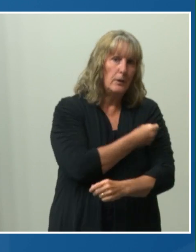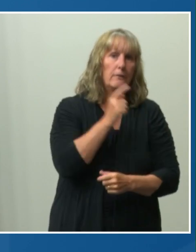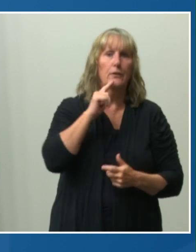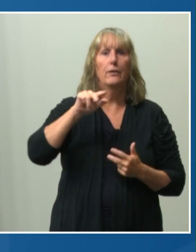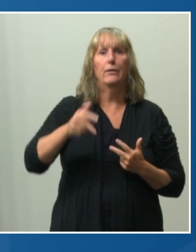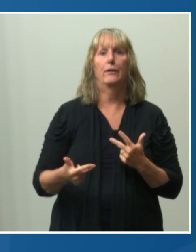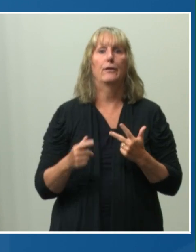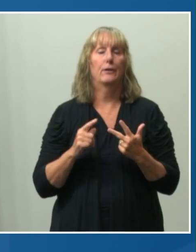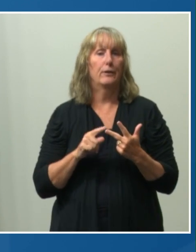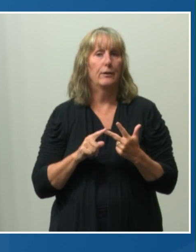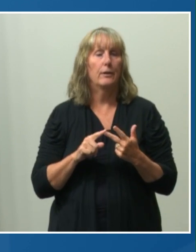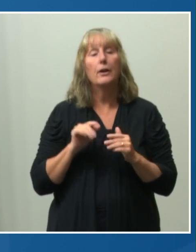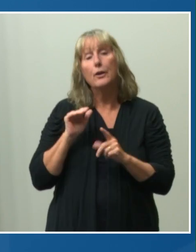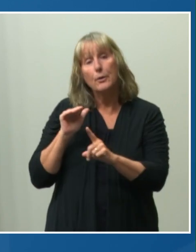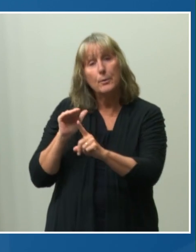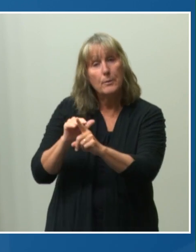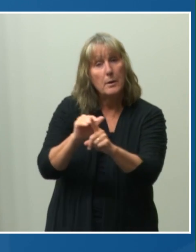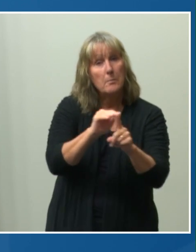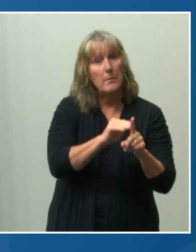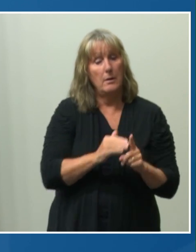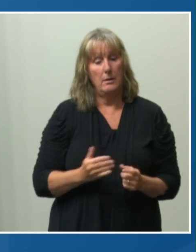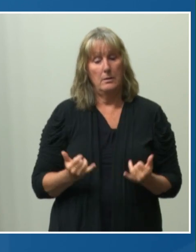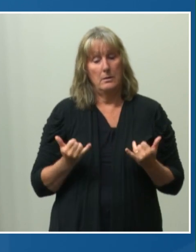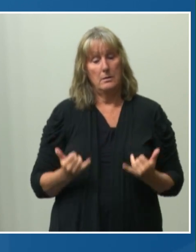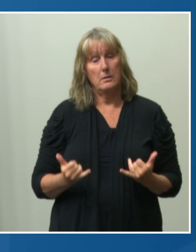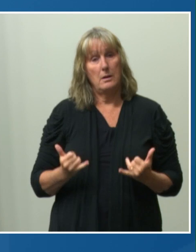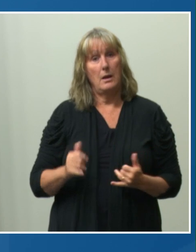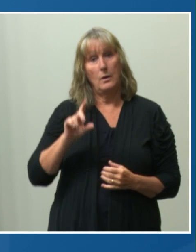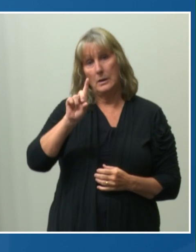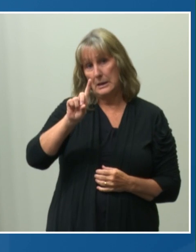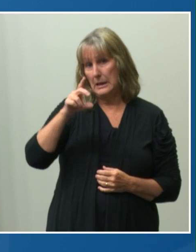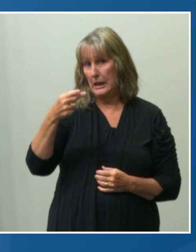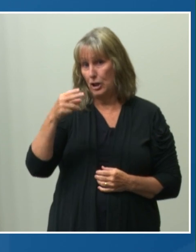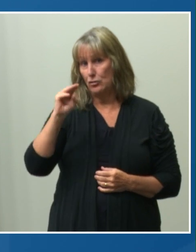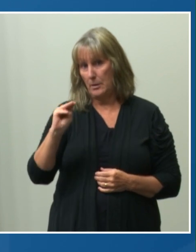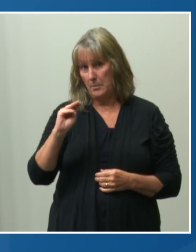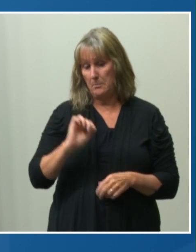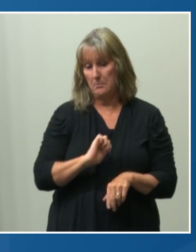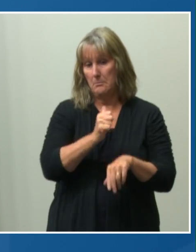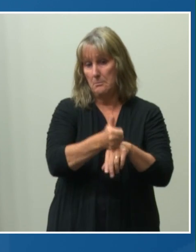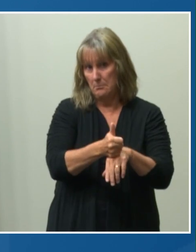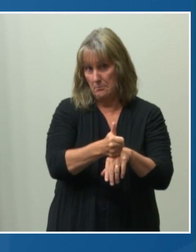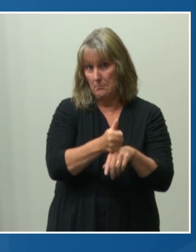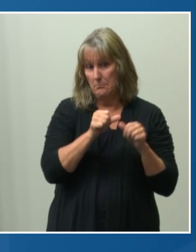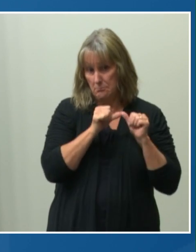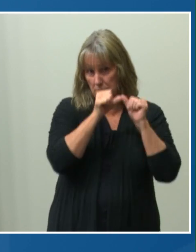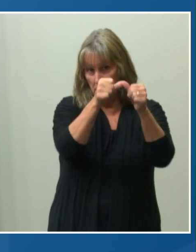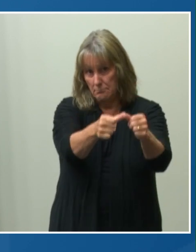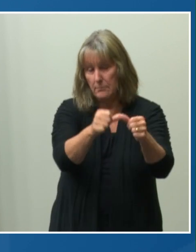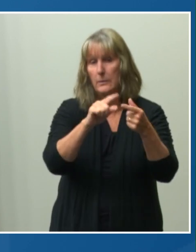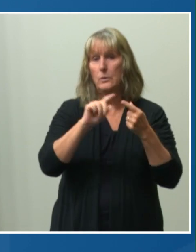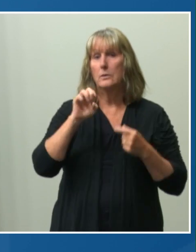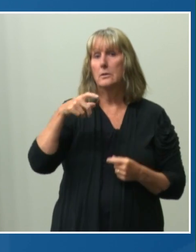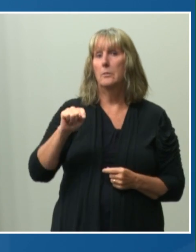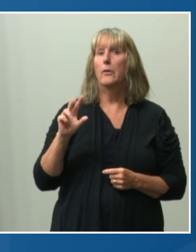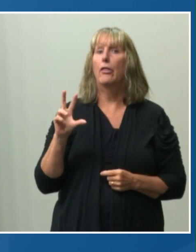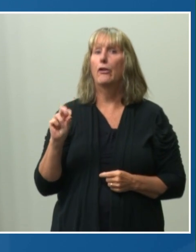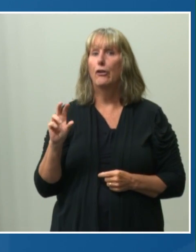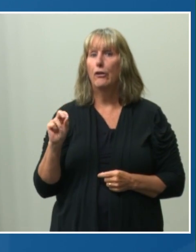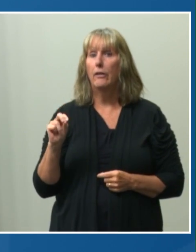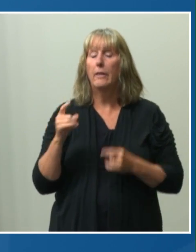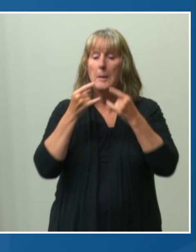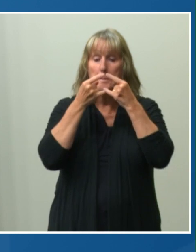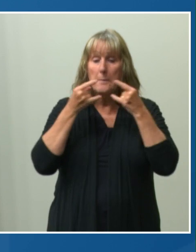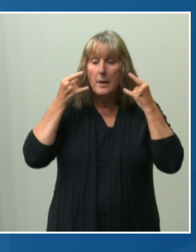We do want to remind everyone that the current directed health measure remains in effect through September 30th, and